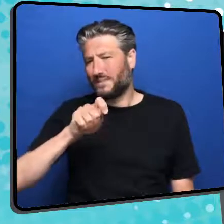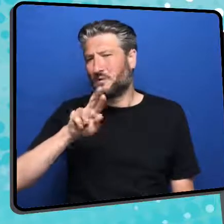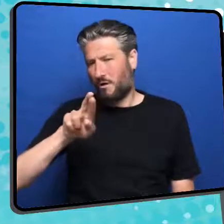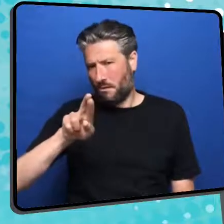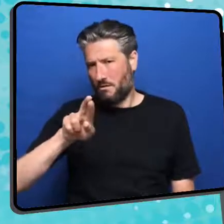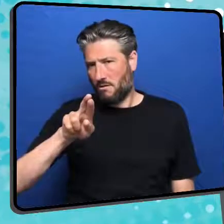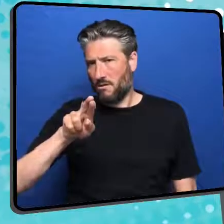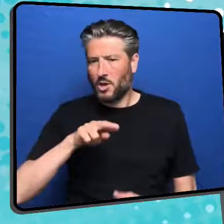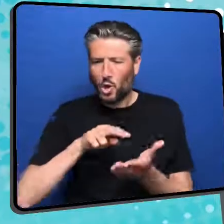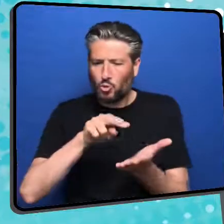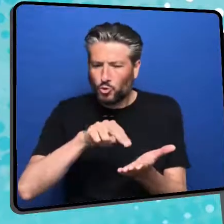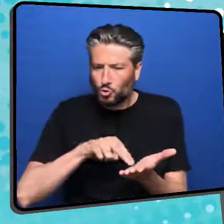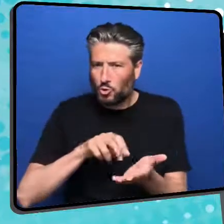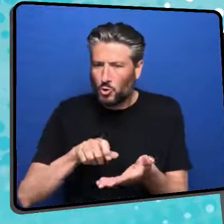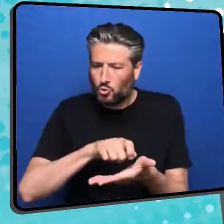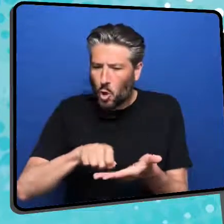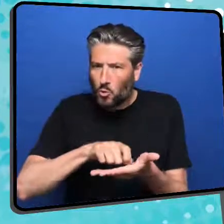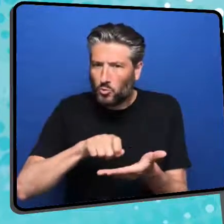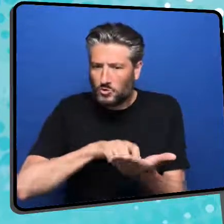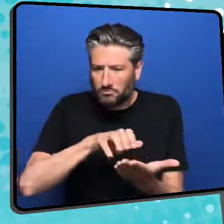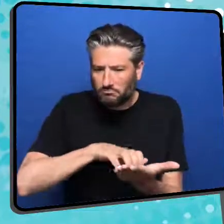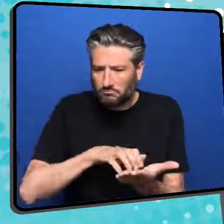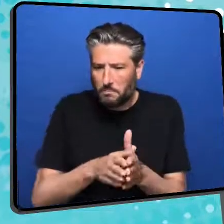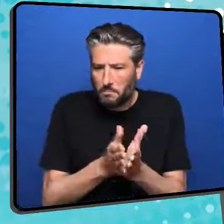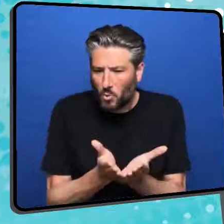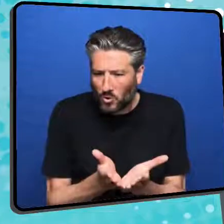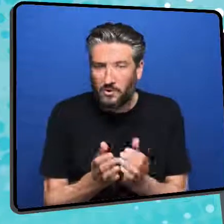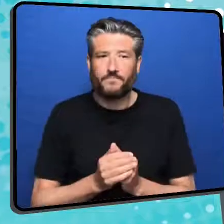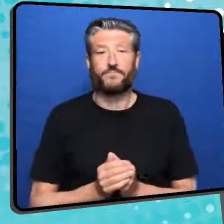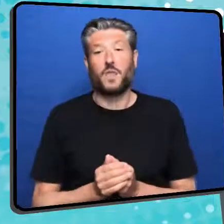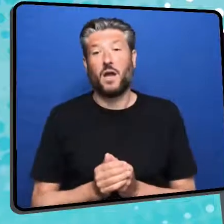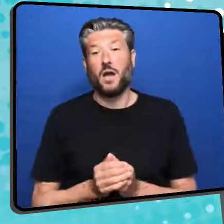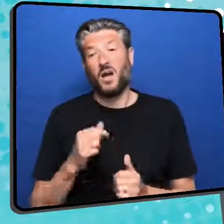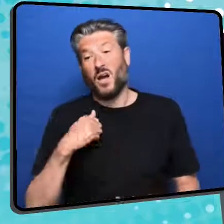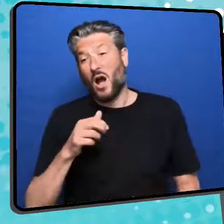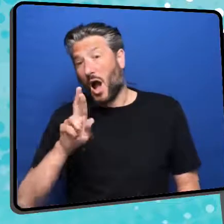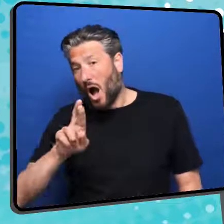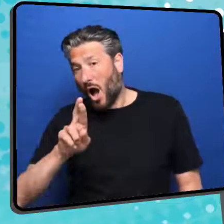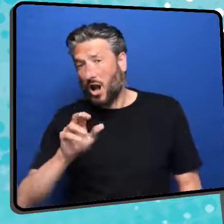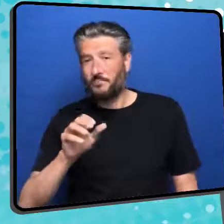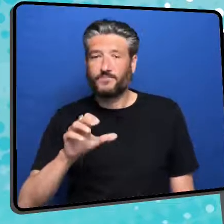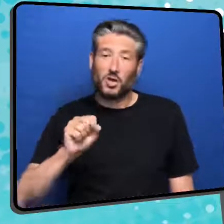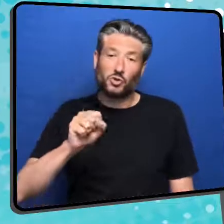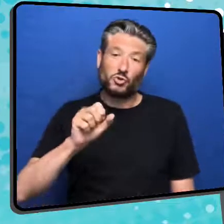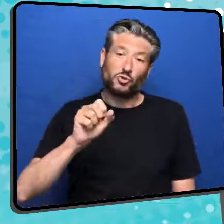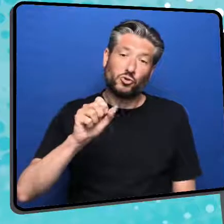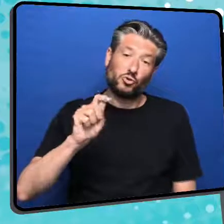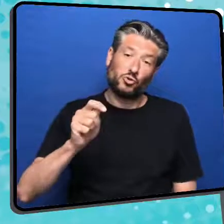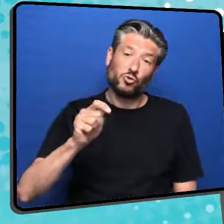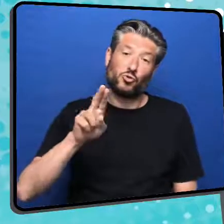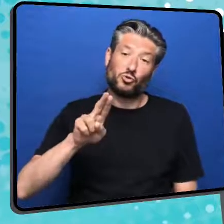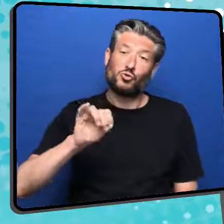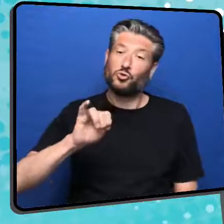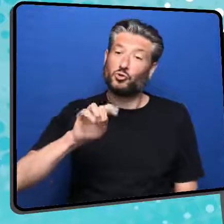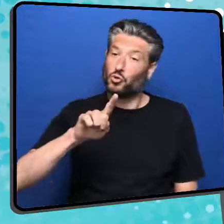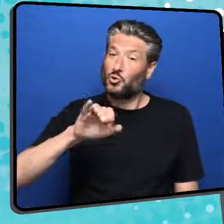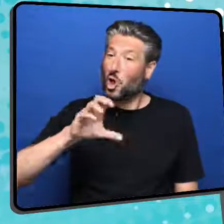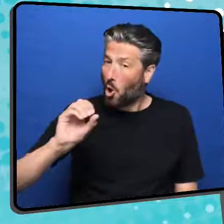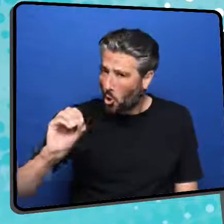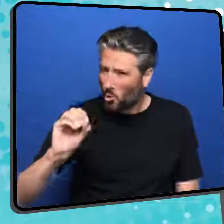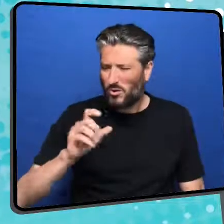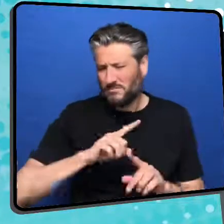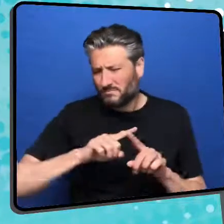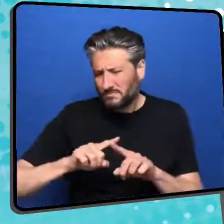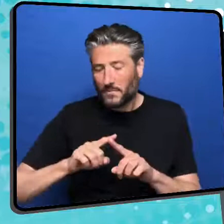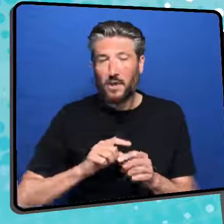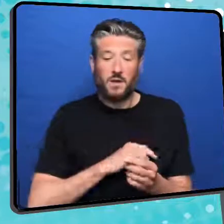so sometimes I work with R Studio, and then we develop code for our clients on-prem. I would say another